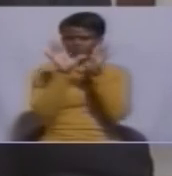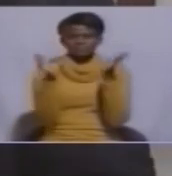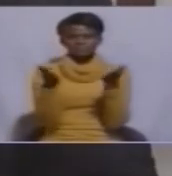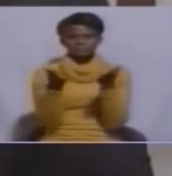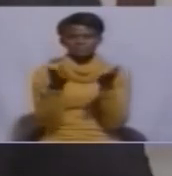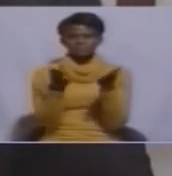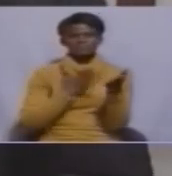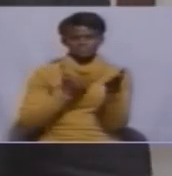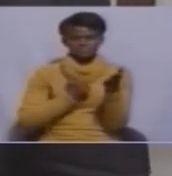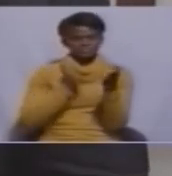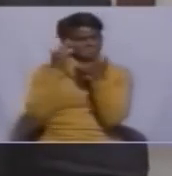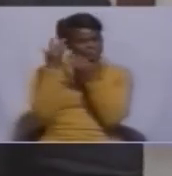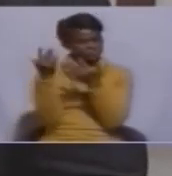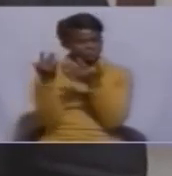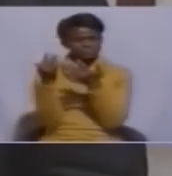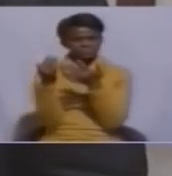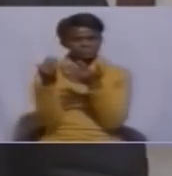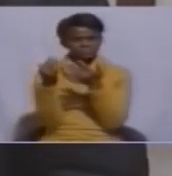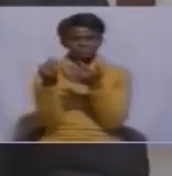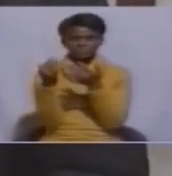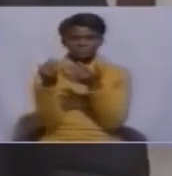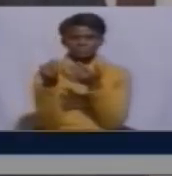Yeah, I hope that